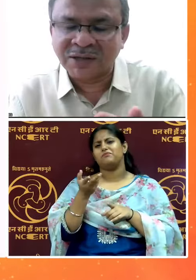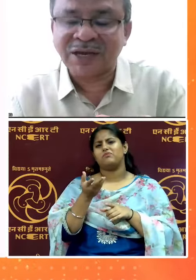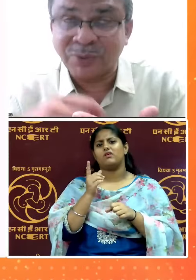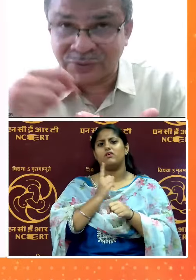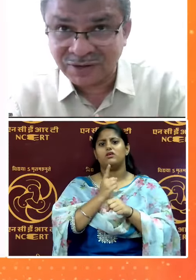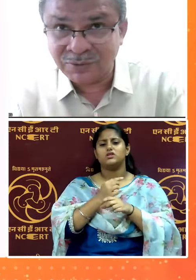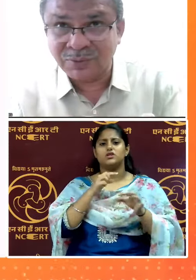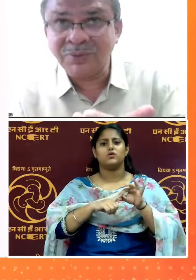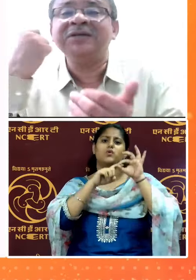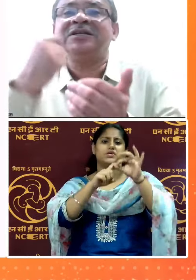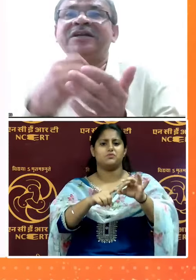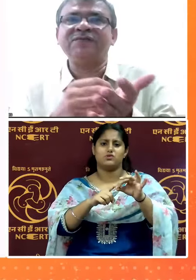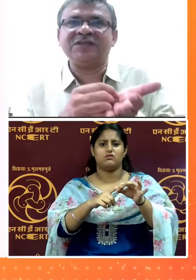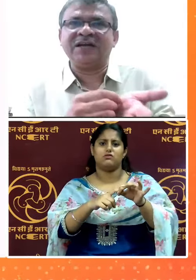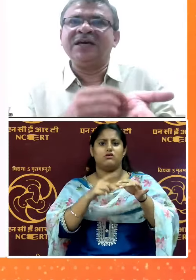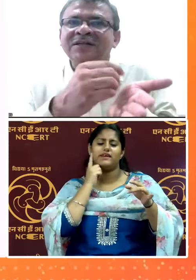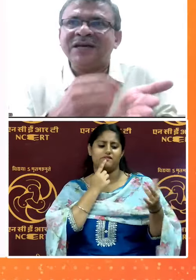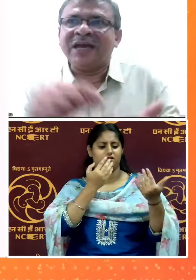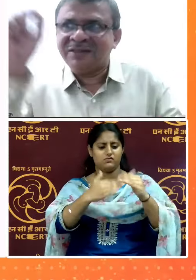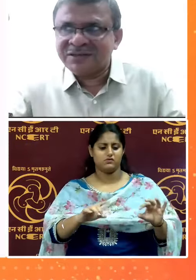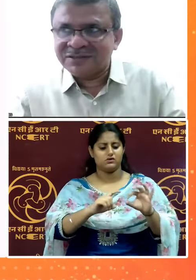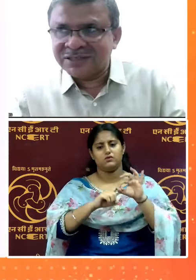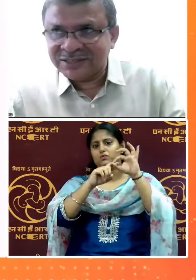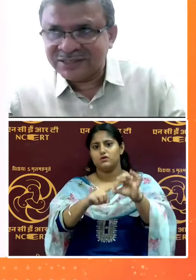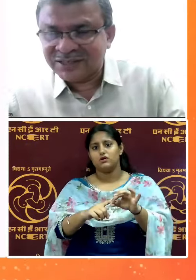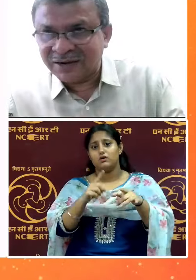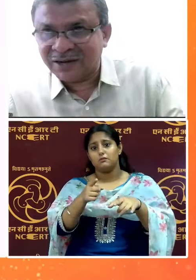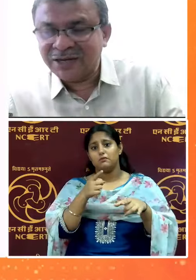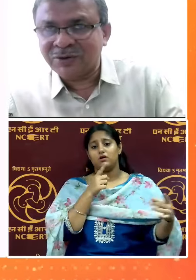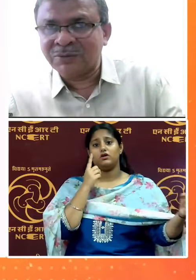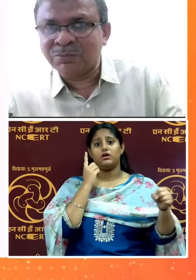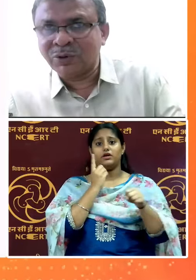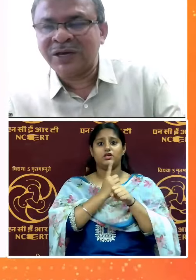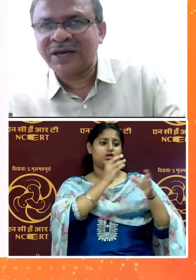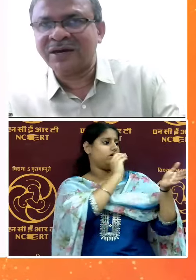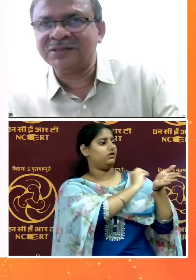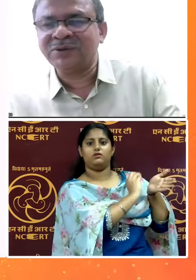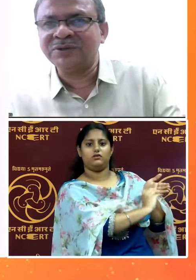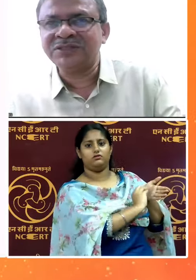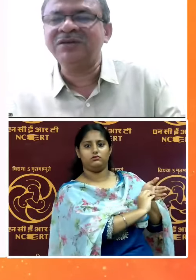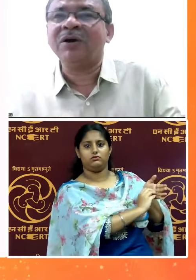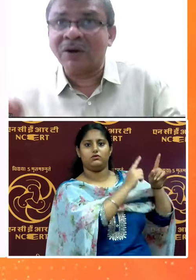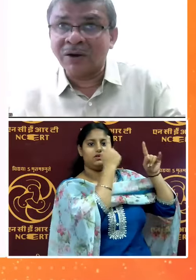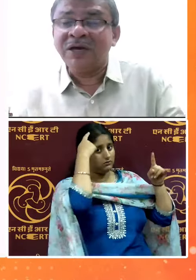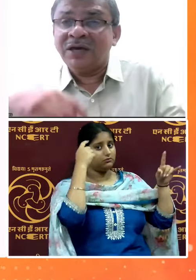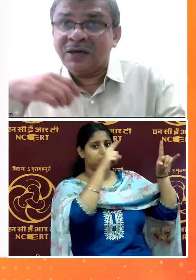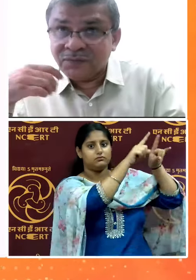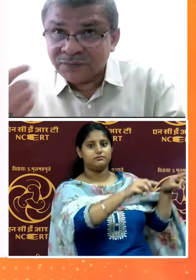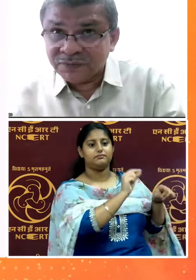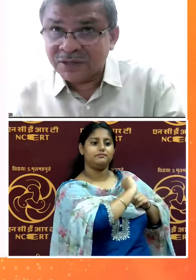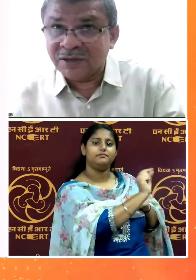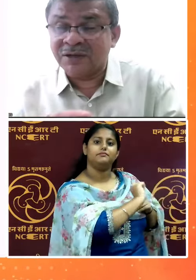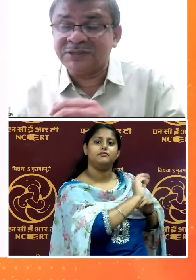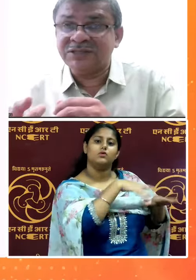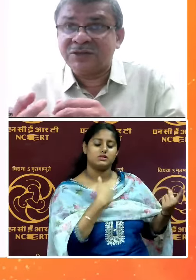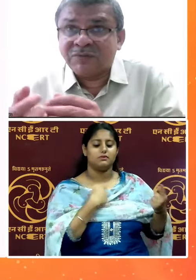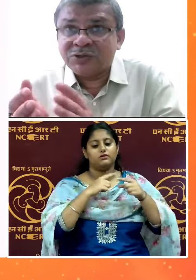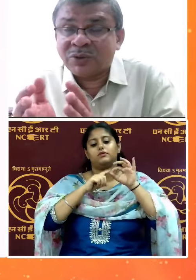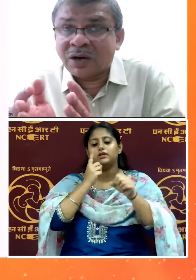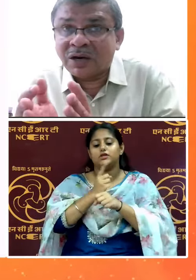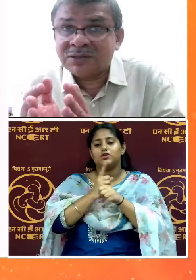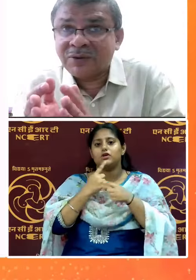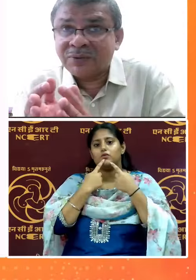to ask a question to the deaf child. Either the teacher can write on the board and ask the question, or if the